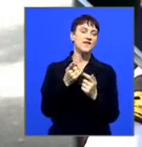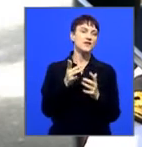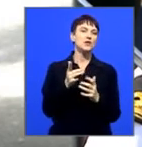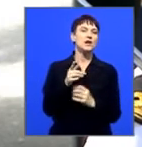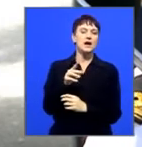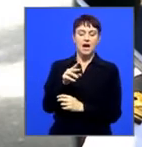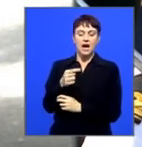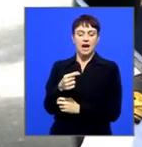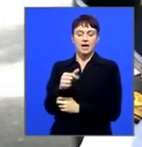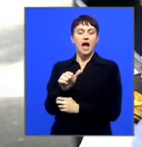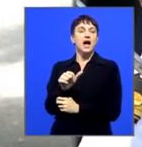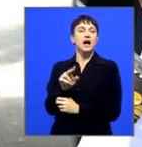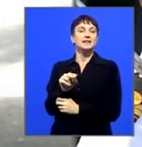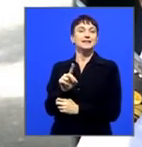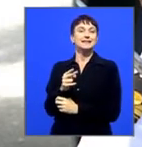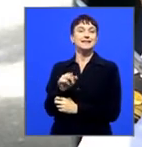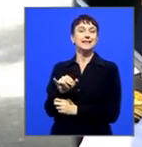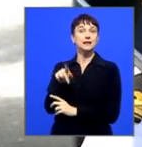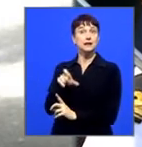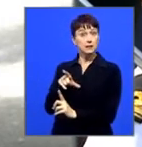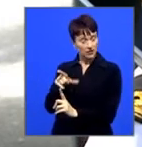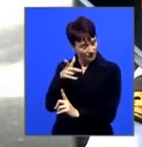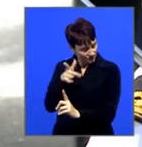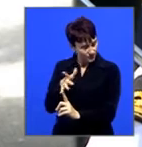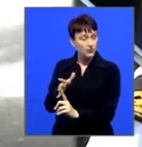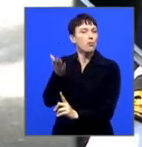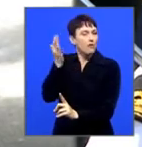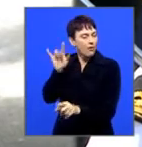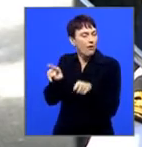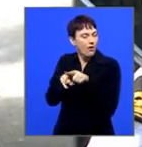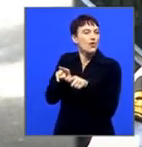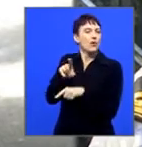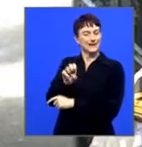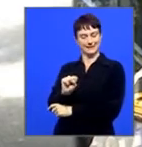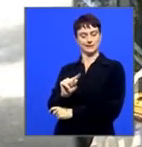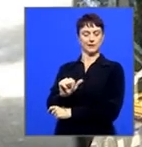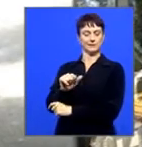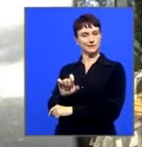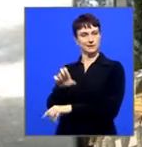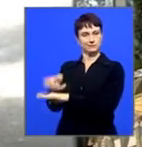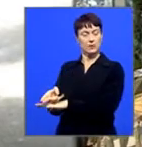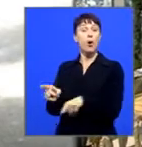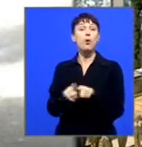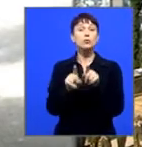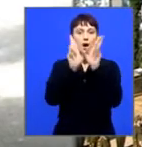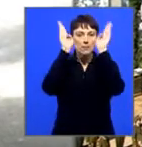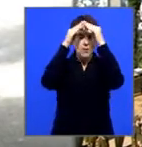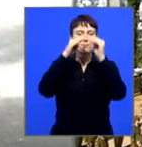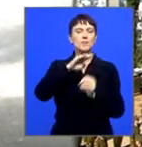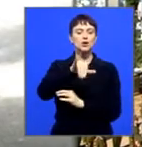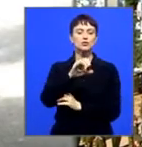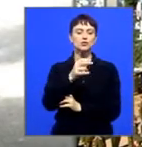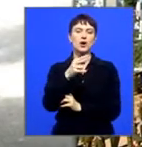state was Mahatma Gandhi. Also a freedom fighter, as we know, as well as, the Pope, a previous Pope, Pope John